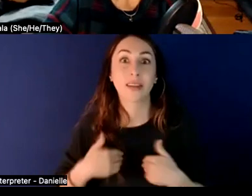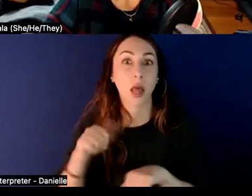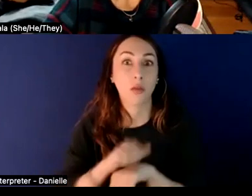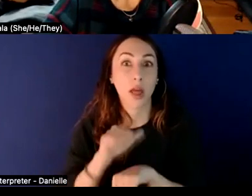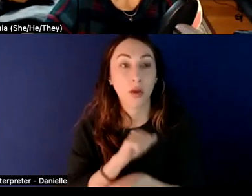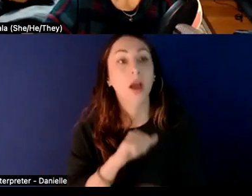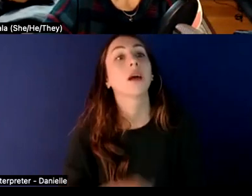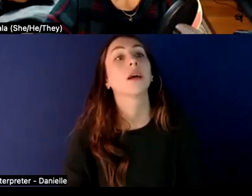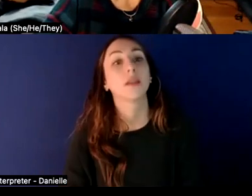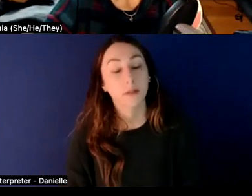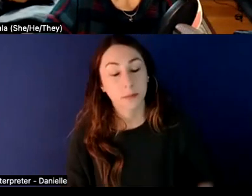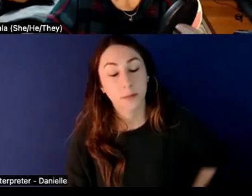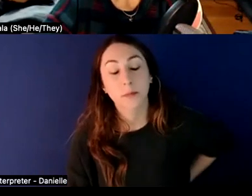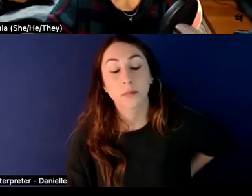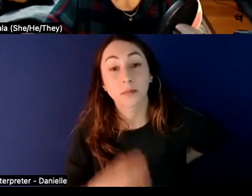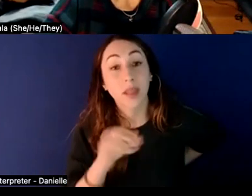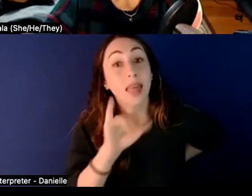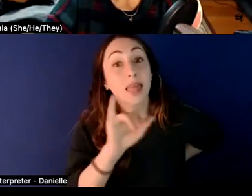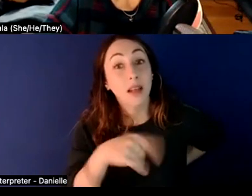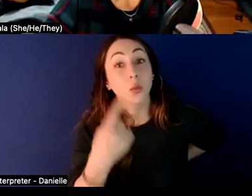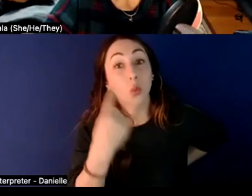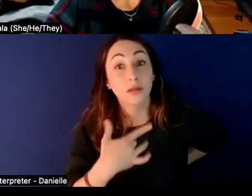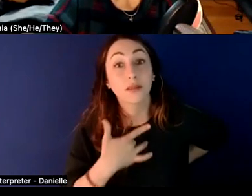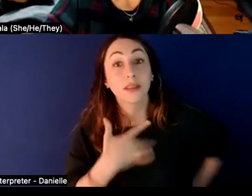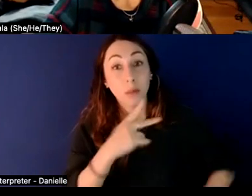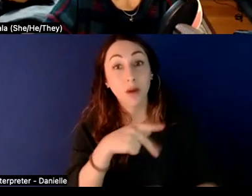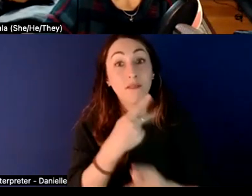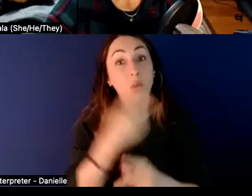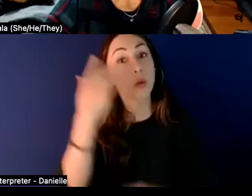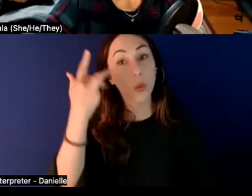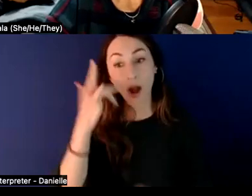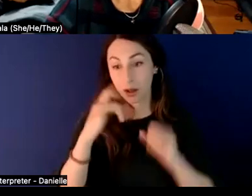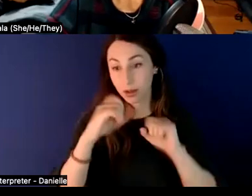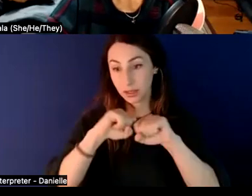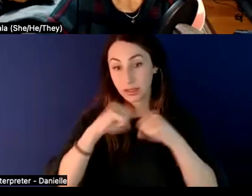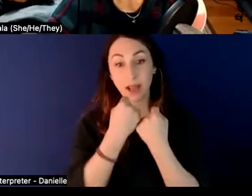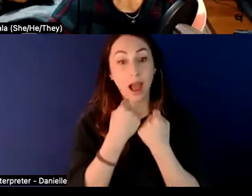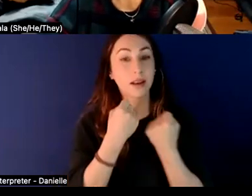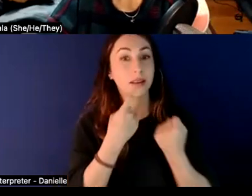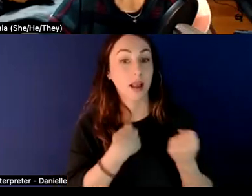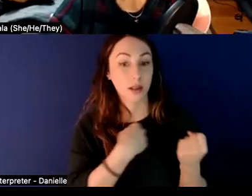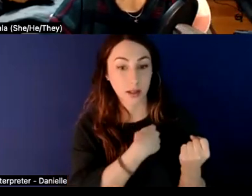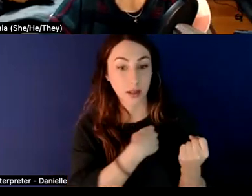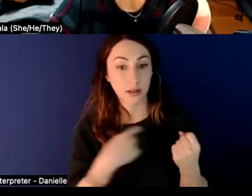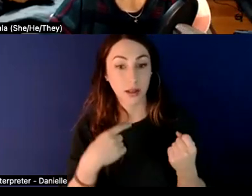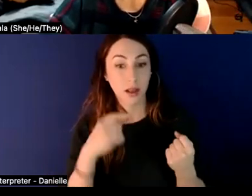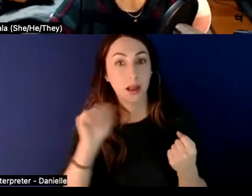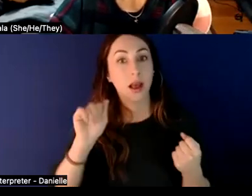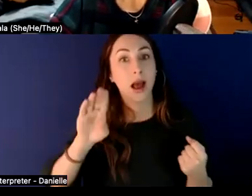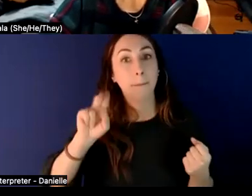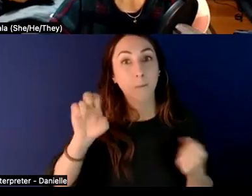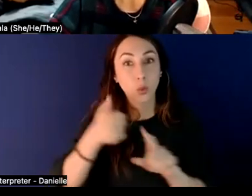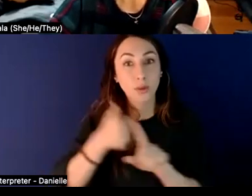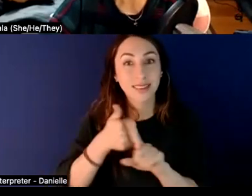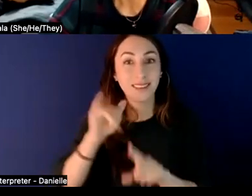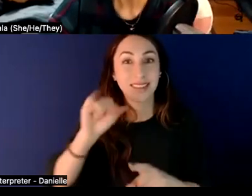Because that's one of the stereotypical forms of abuse that we acknowledge, because our society tells us that abuse is physical. So once we